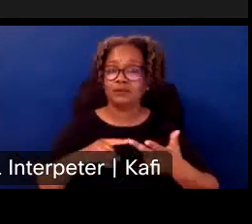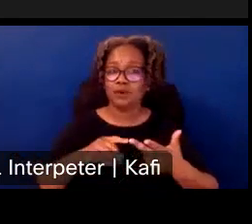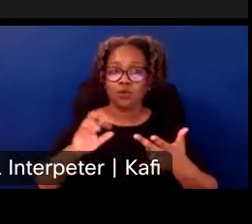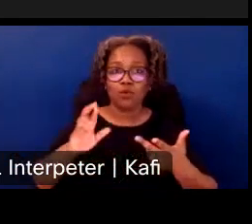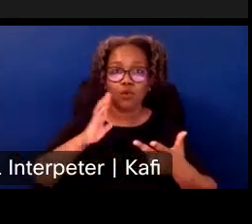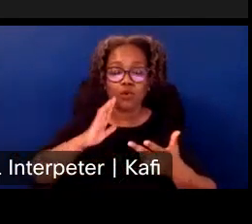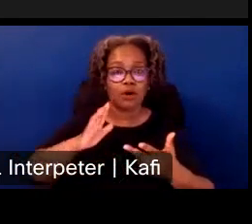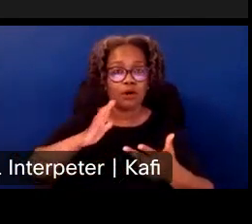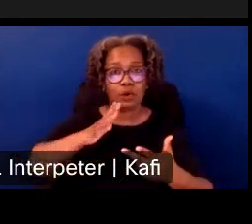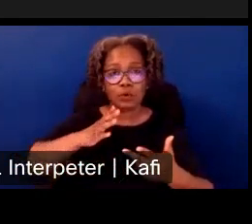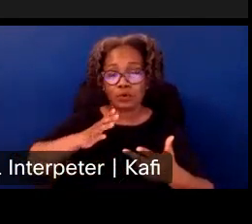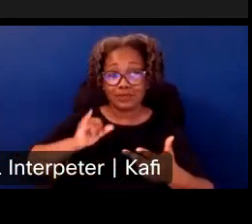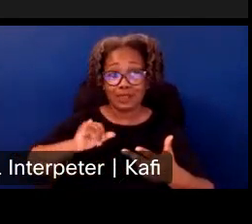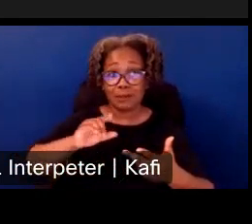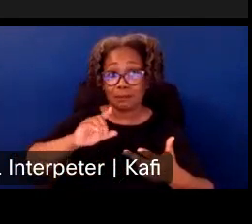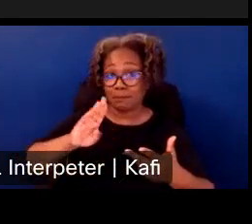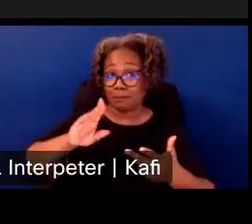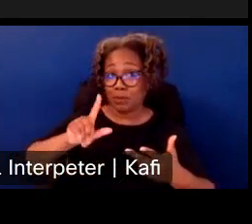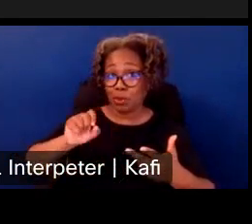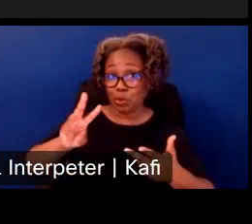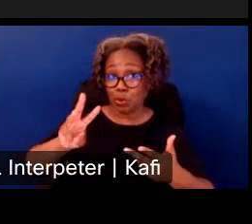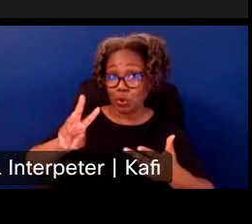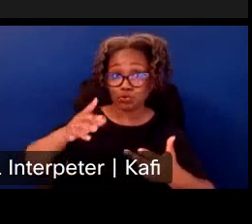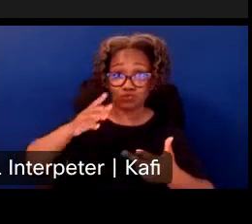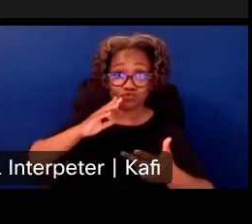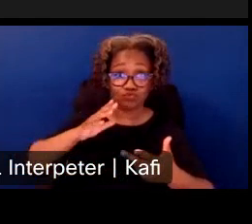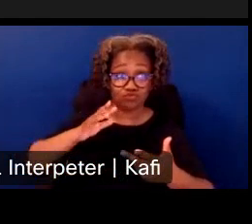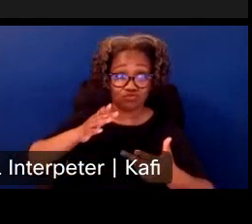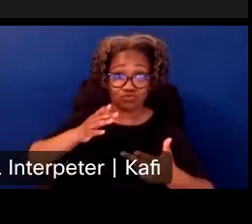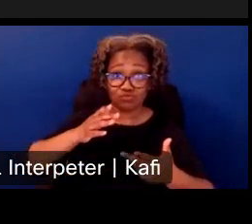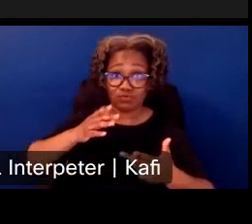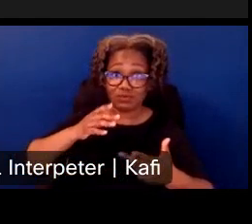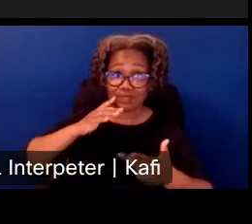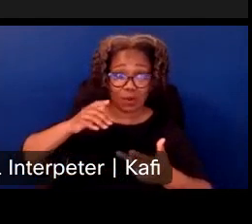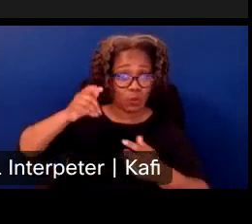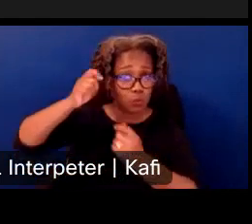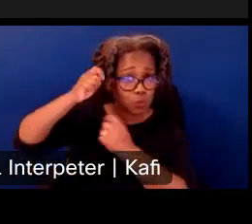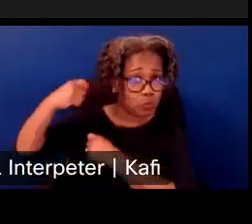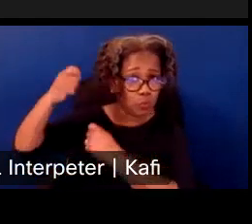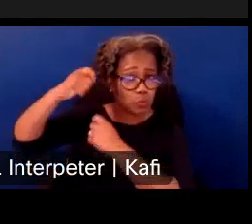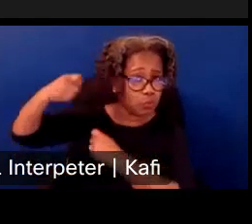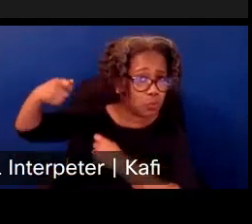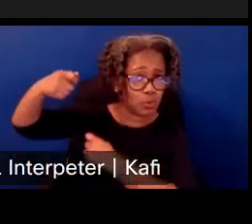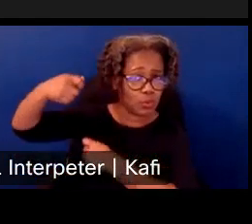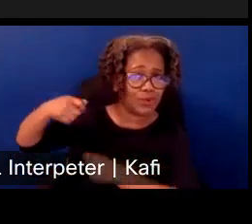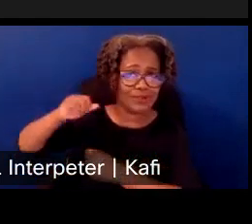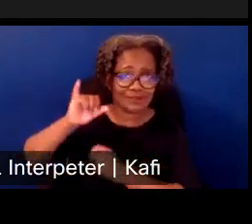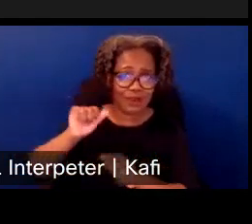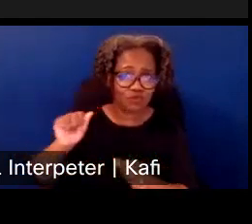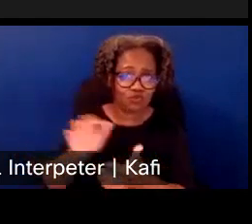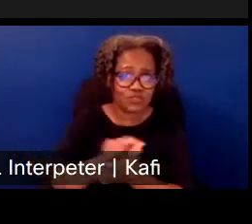And then so I'm going to let Ms. Lee tell you about some other opportunities that you can damage your hair and your scalp.